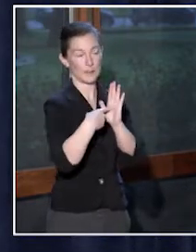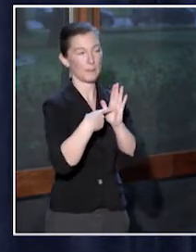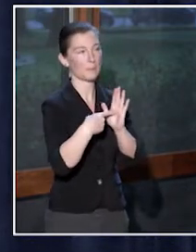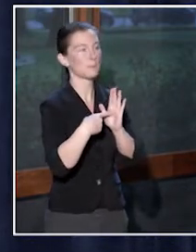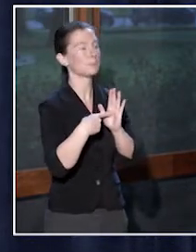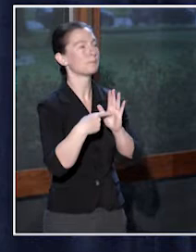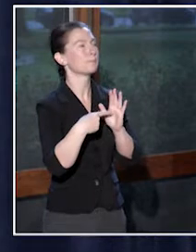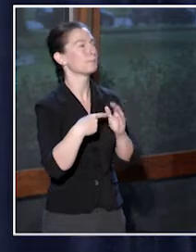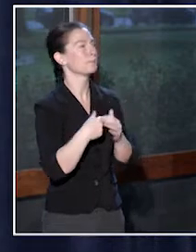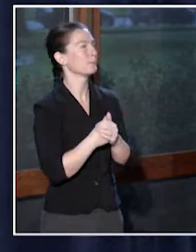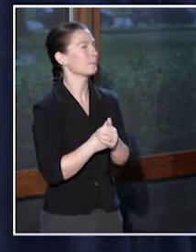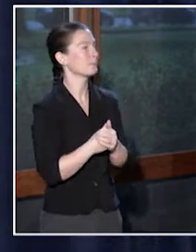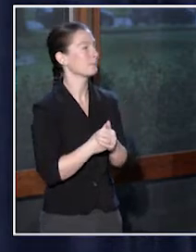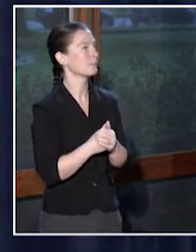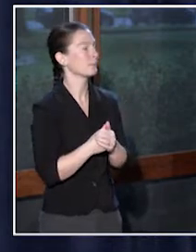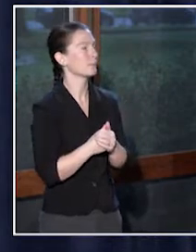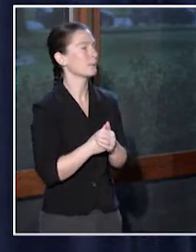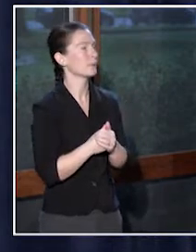active carjacking.